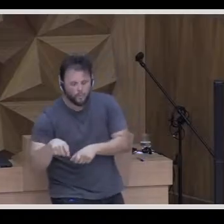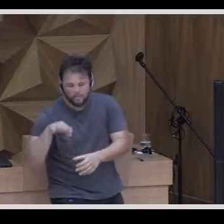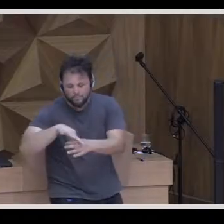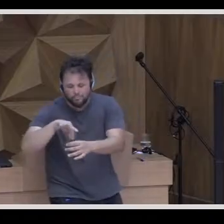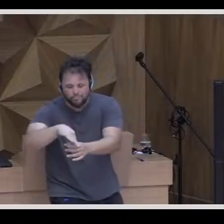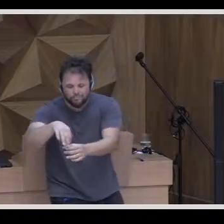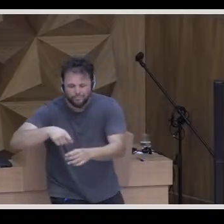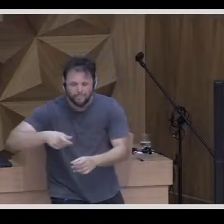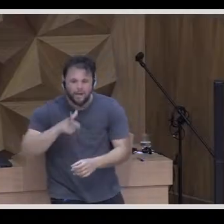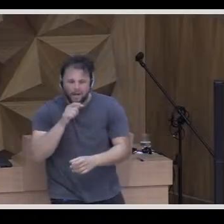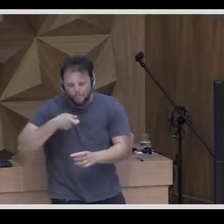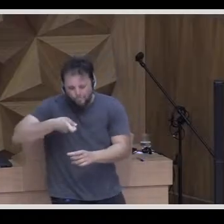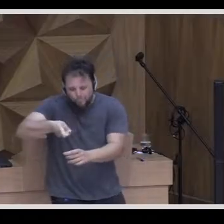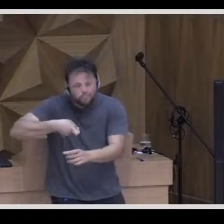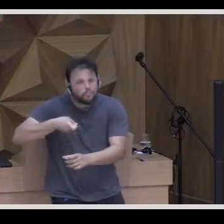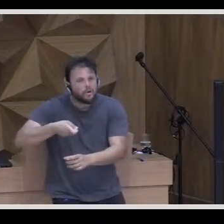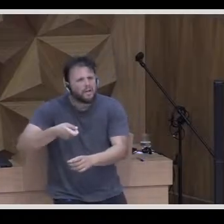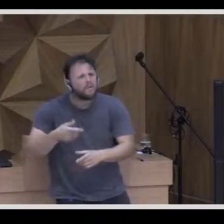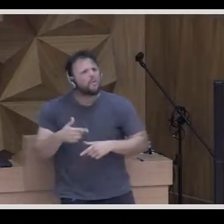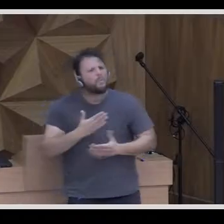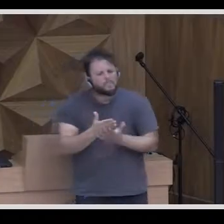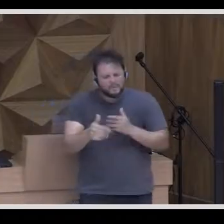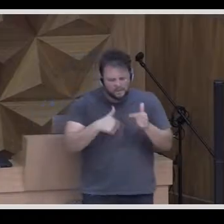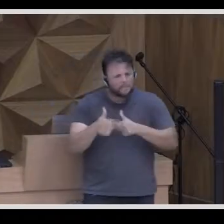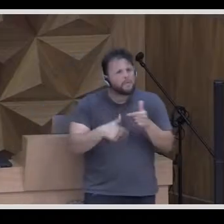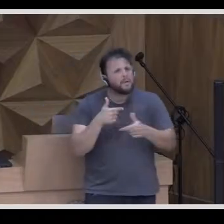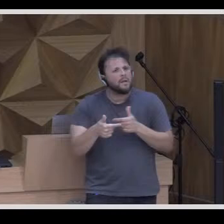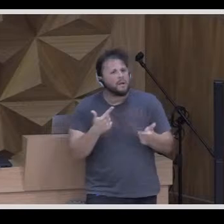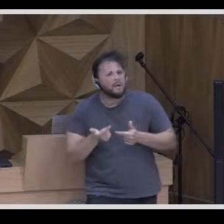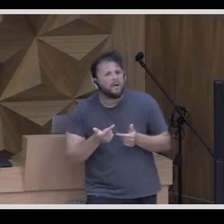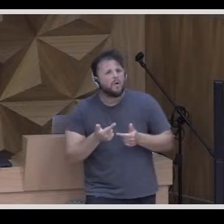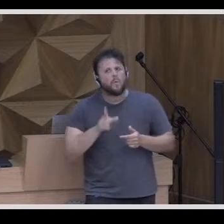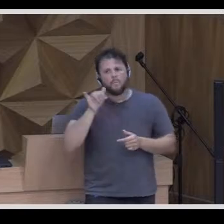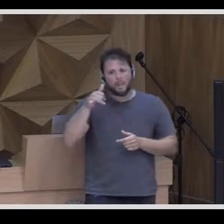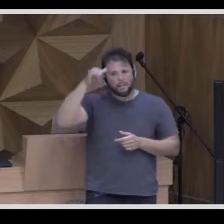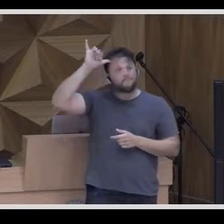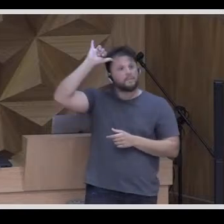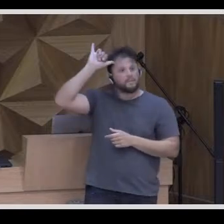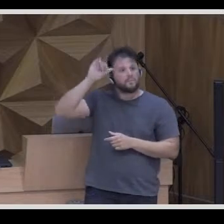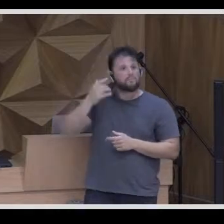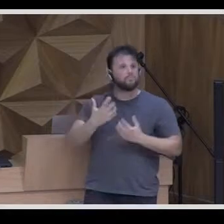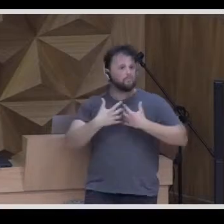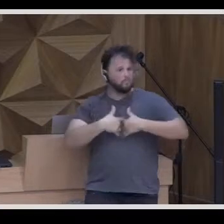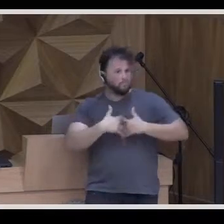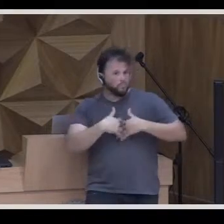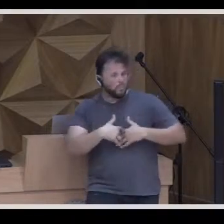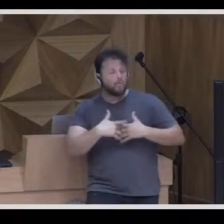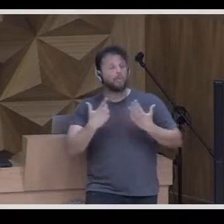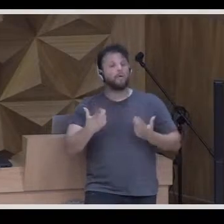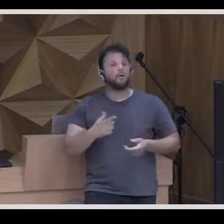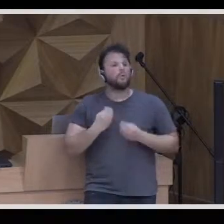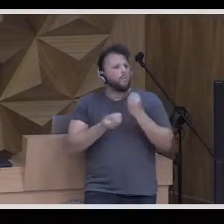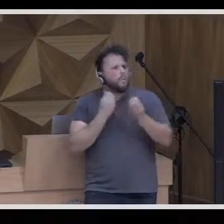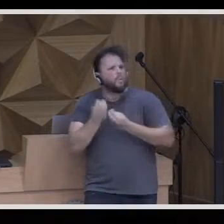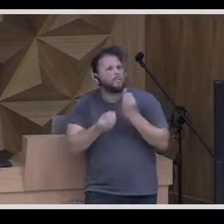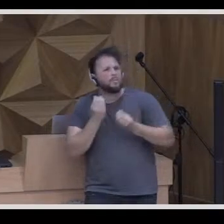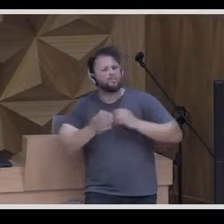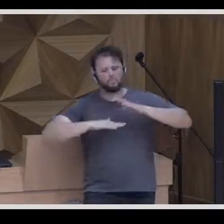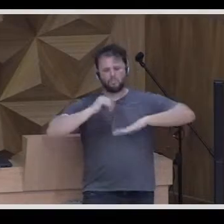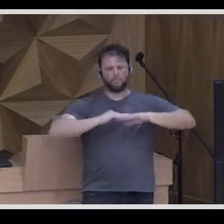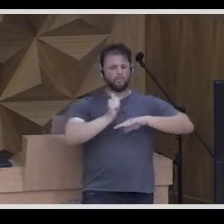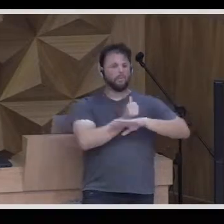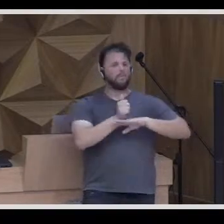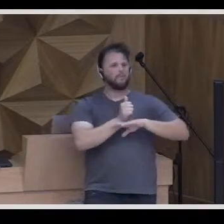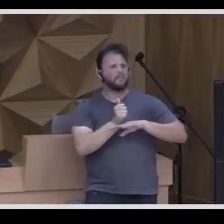question of, well, how does this work for the farmers? And they were sort of a bit taken aback. It wasn't a question they'd really thought about. They'd been